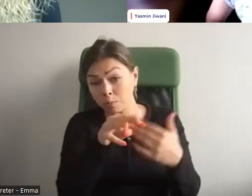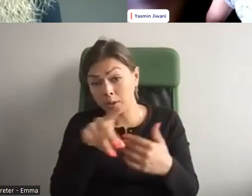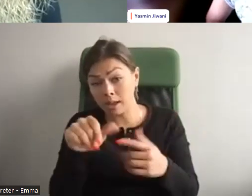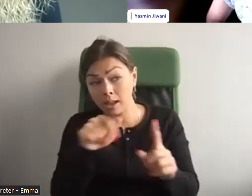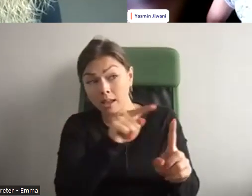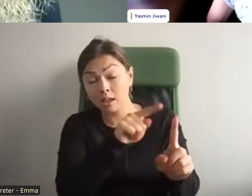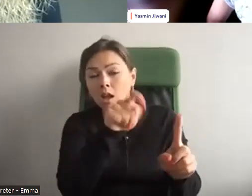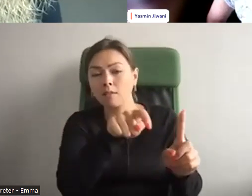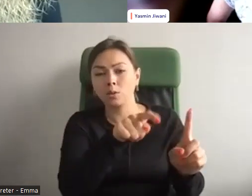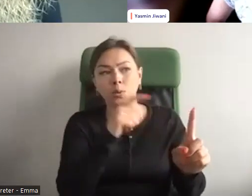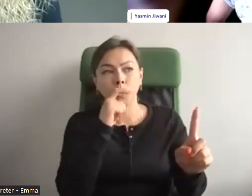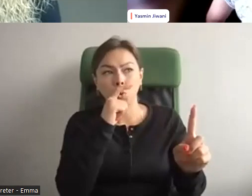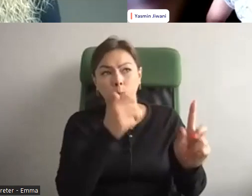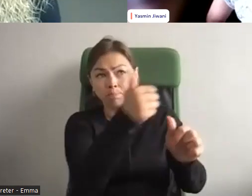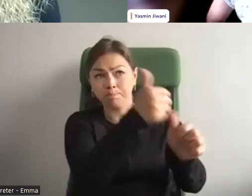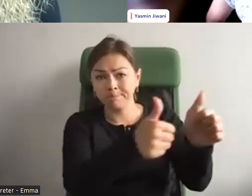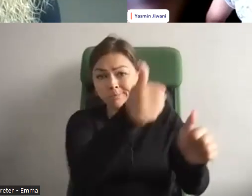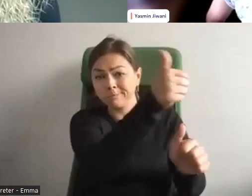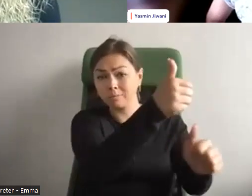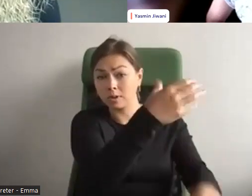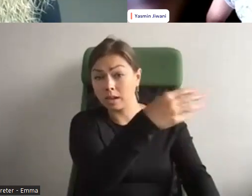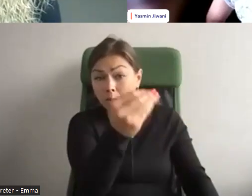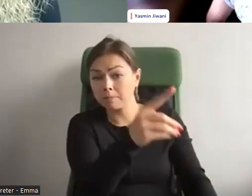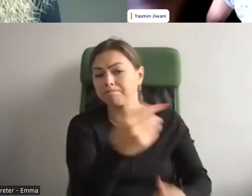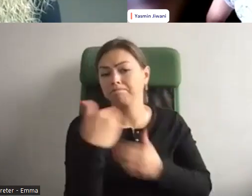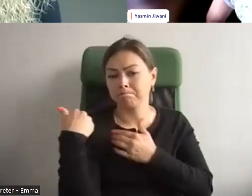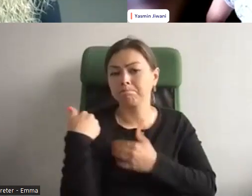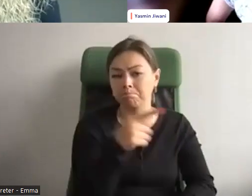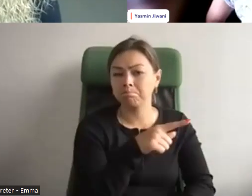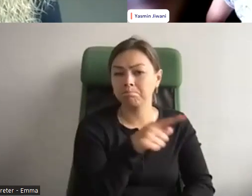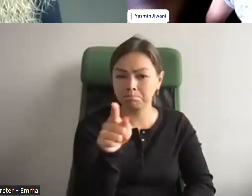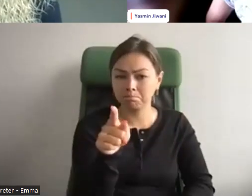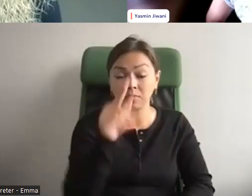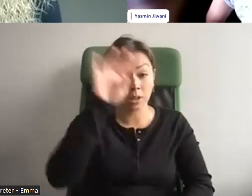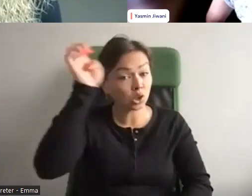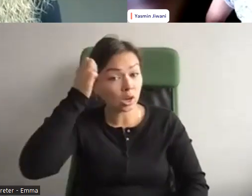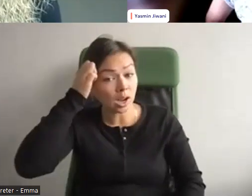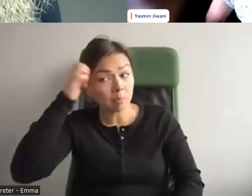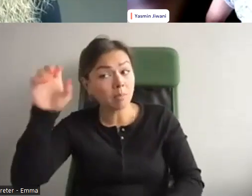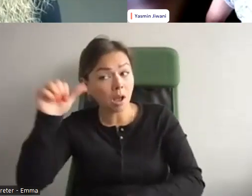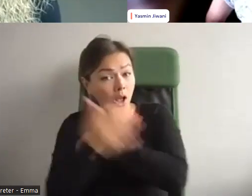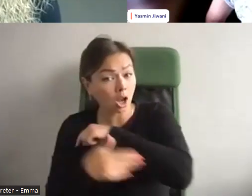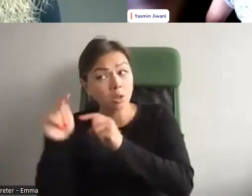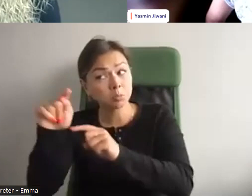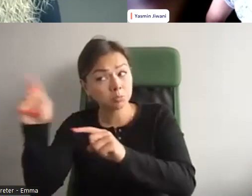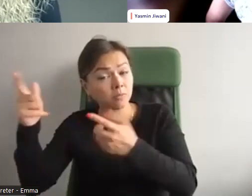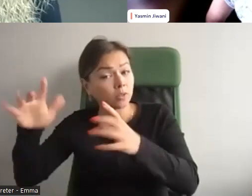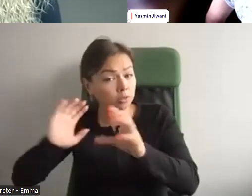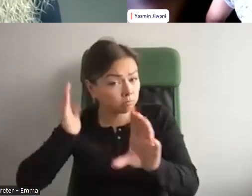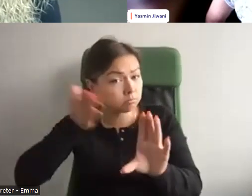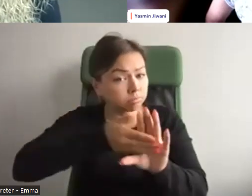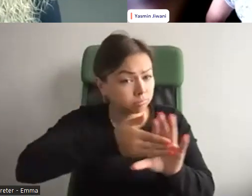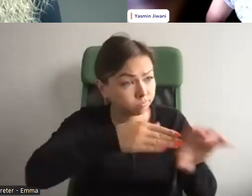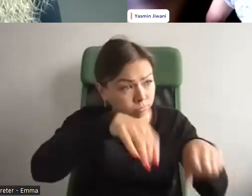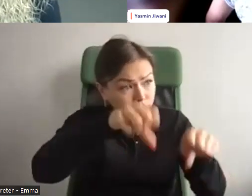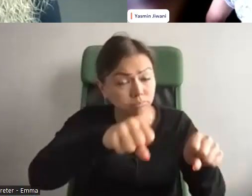countries in Europe have actually intervened in ways that have helped, and Canada should be following what's happened